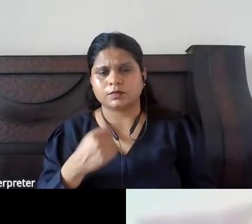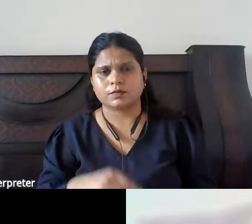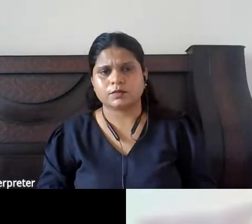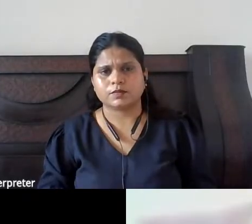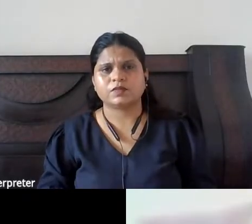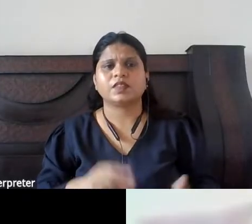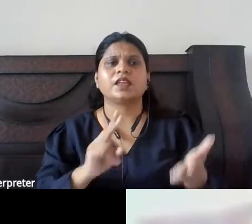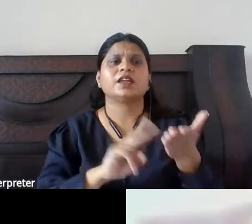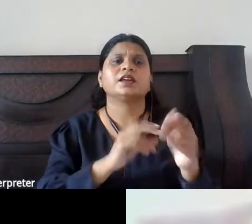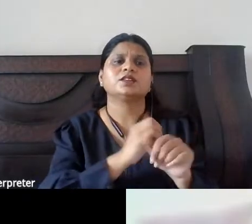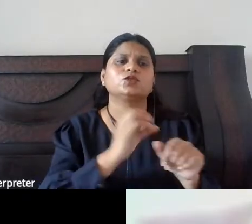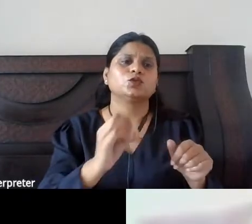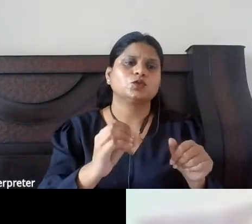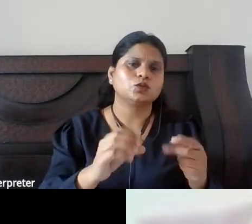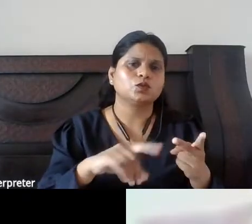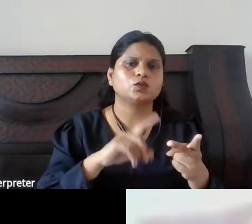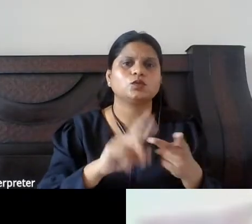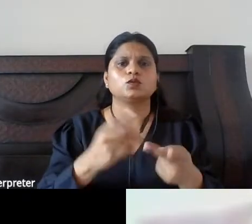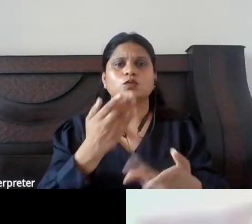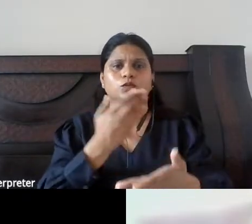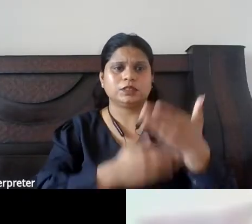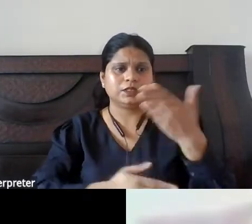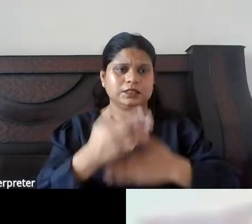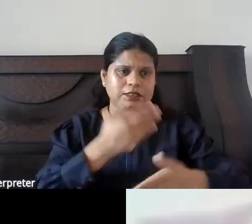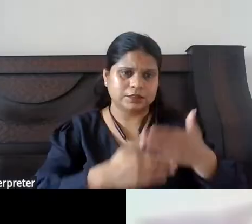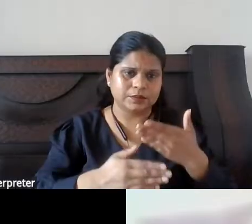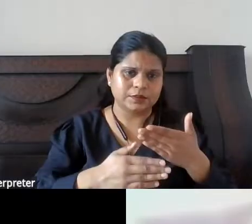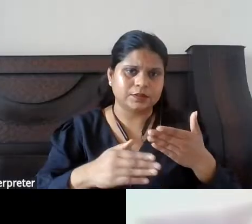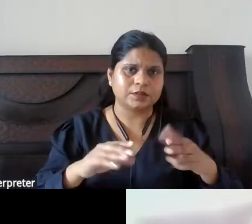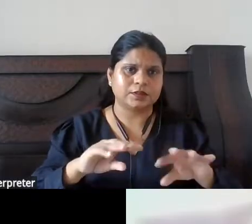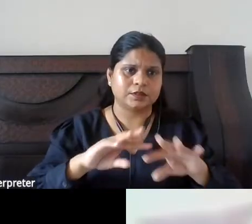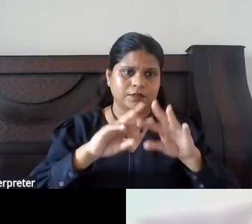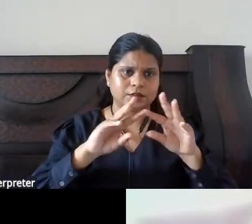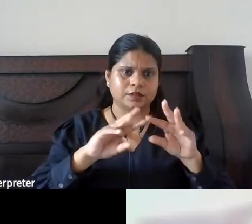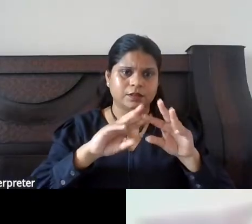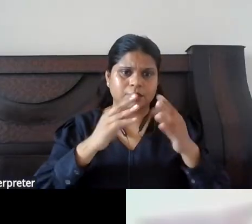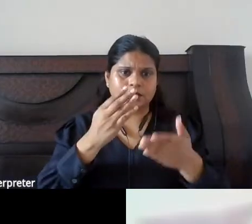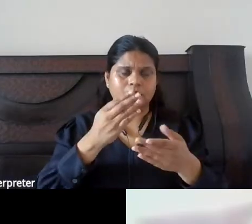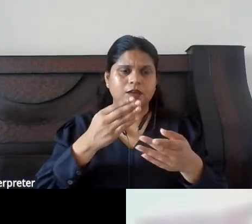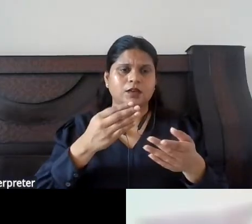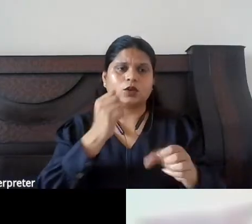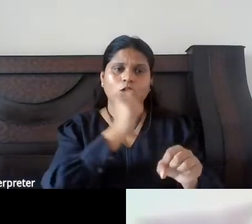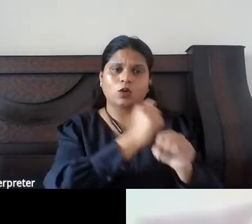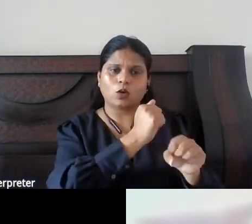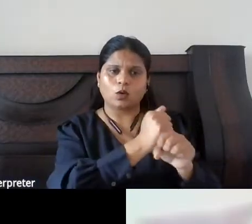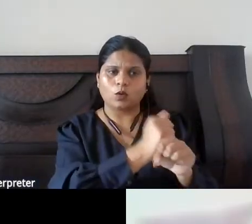NGOs or any disability organization can collaborate with government bodies to get the data correct?